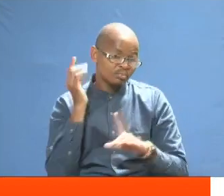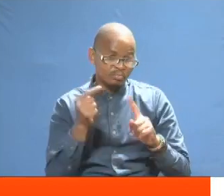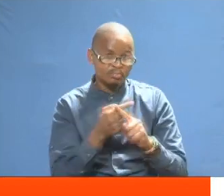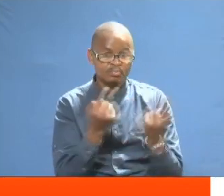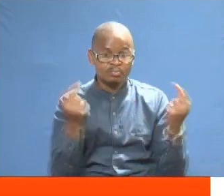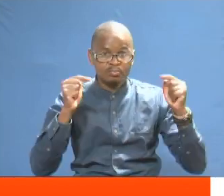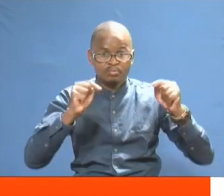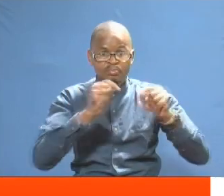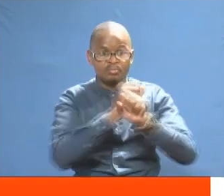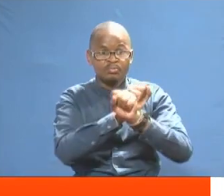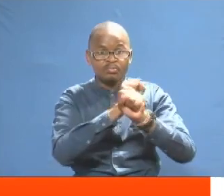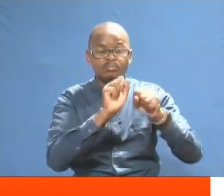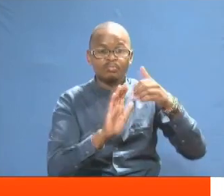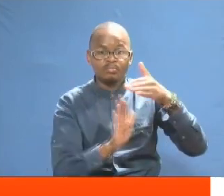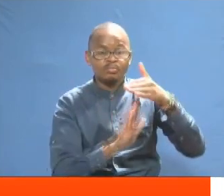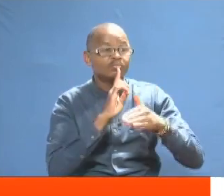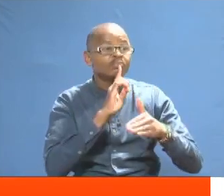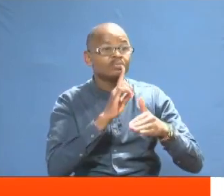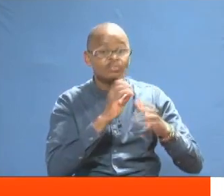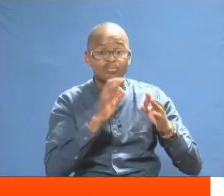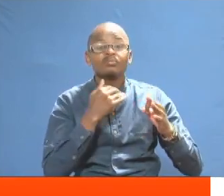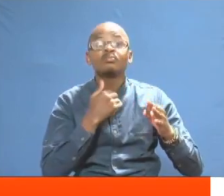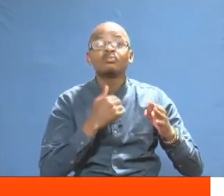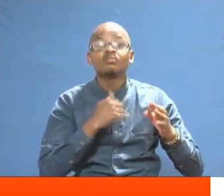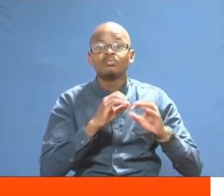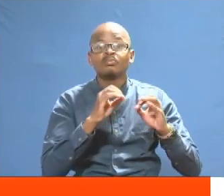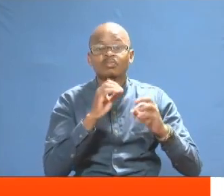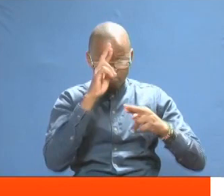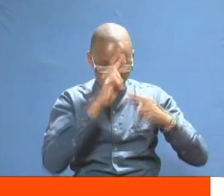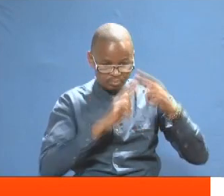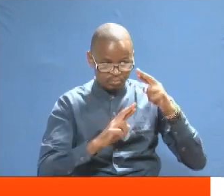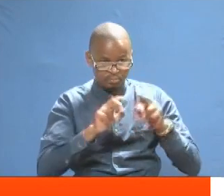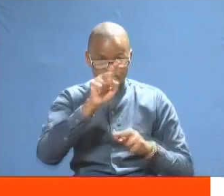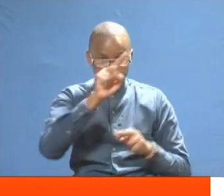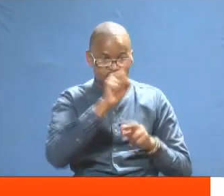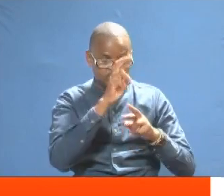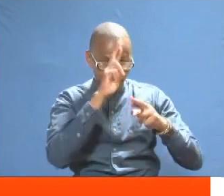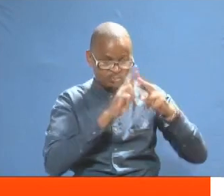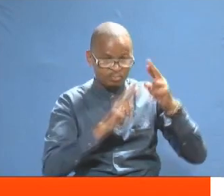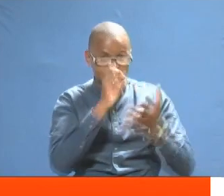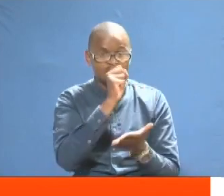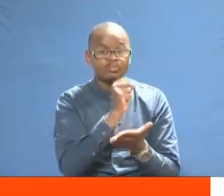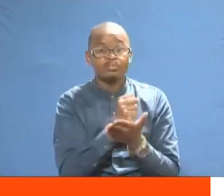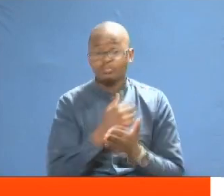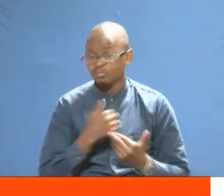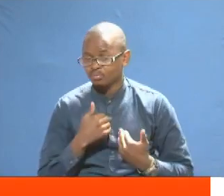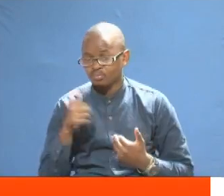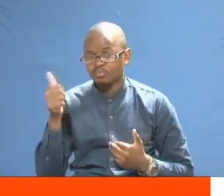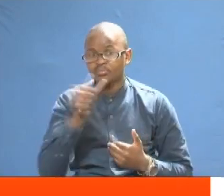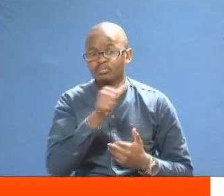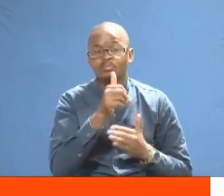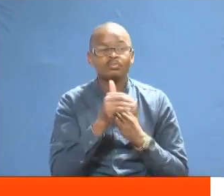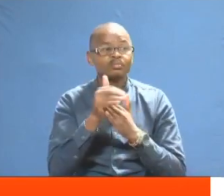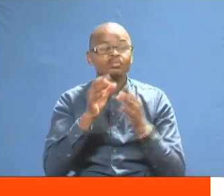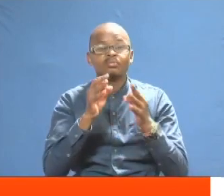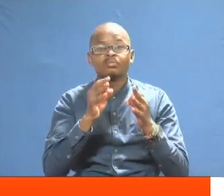erupted, the deputy president said, even if you don't respect me, you must respect the office that I hold, just like any other leadership.